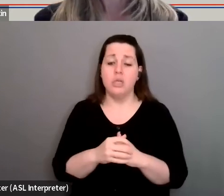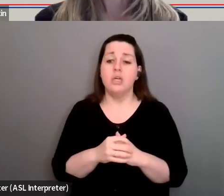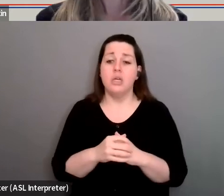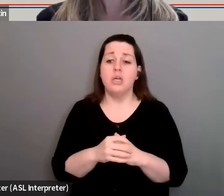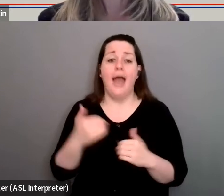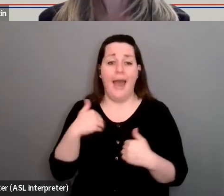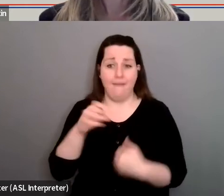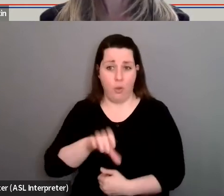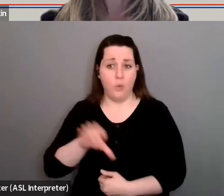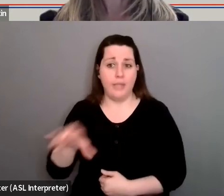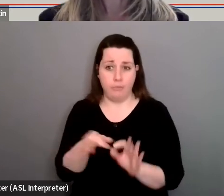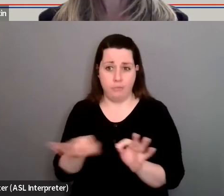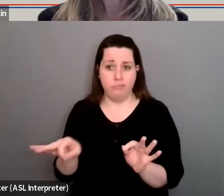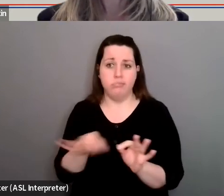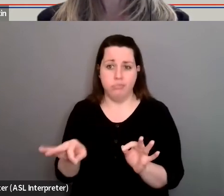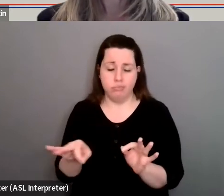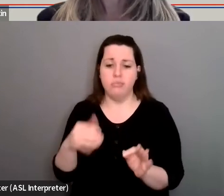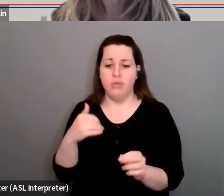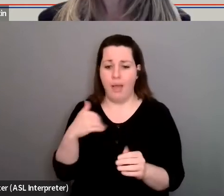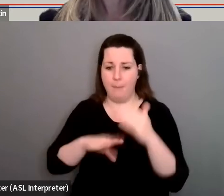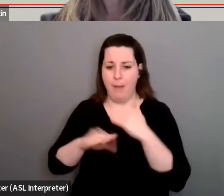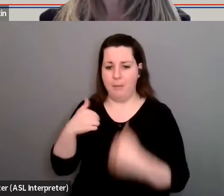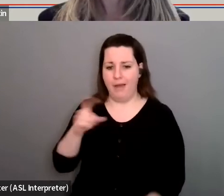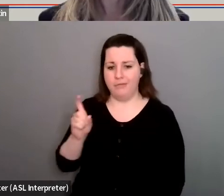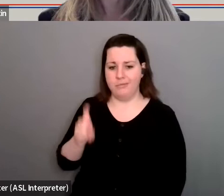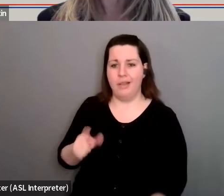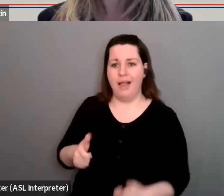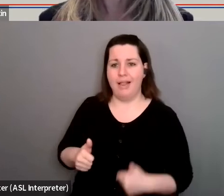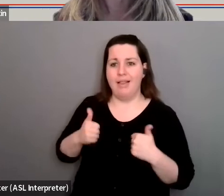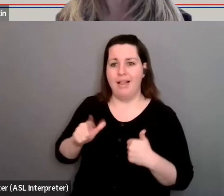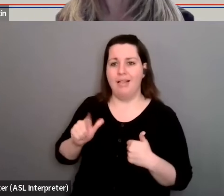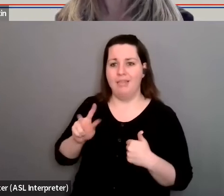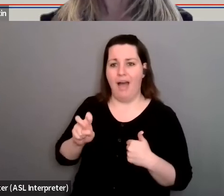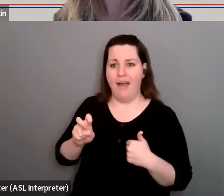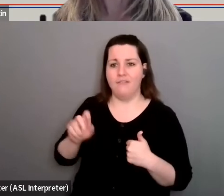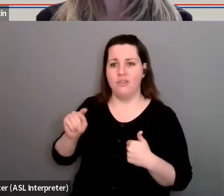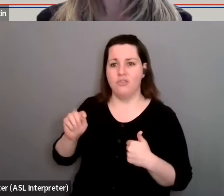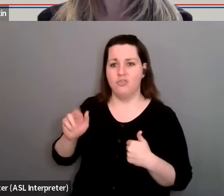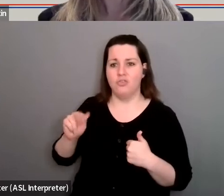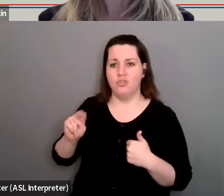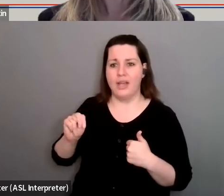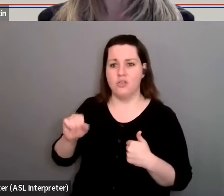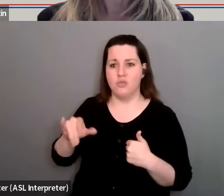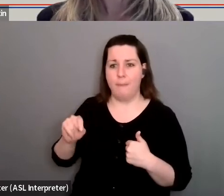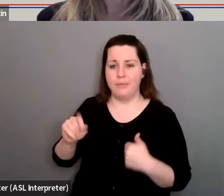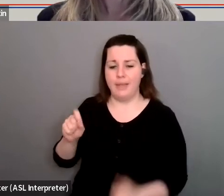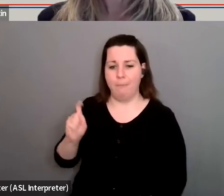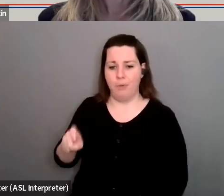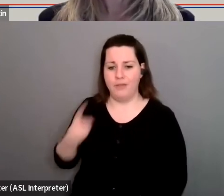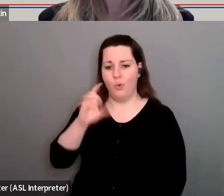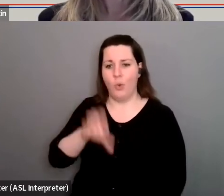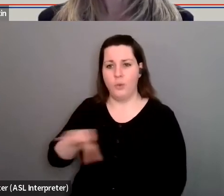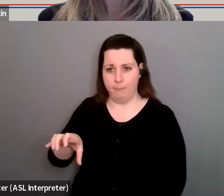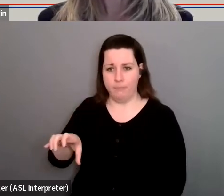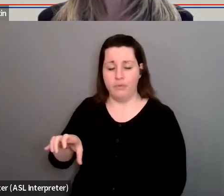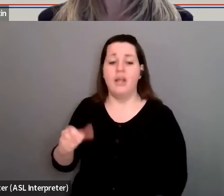closed captioning, and there's a button there on the bottom that says live transcript that I think you can press to get closed captioning going. We also